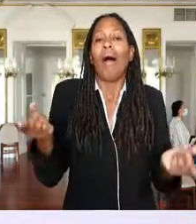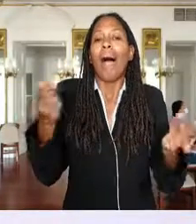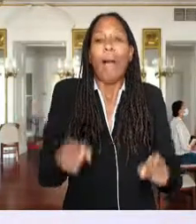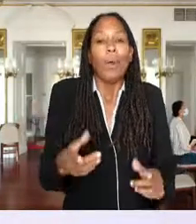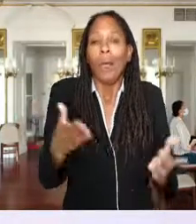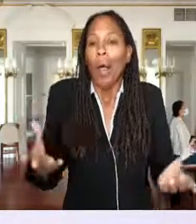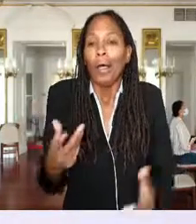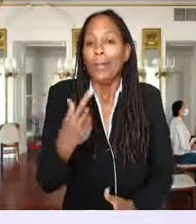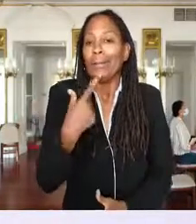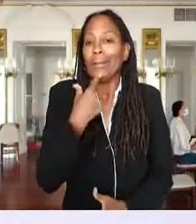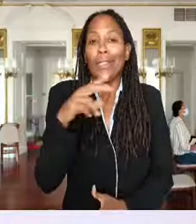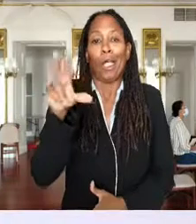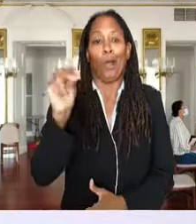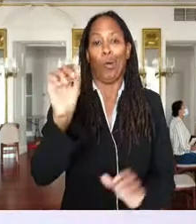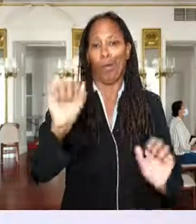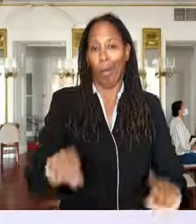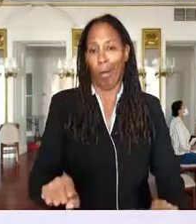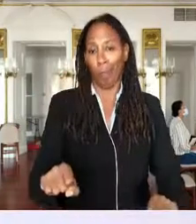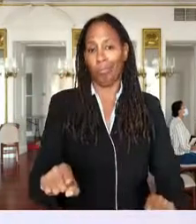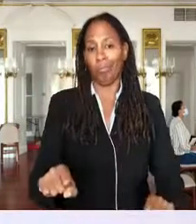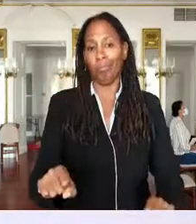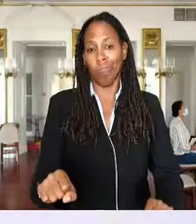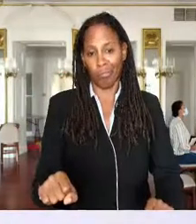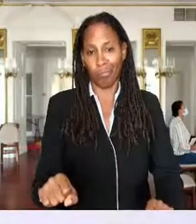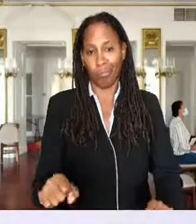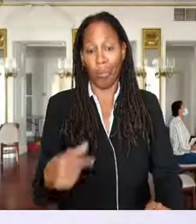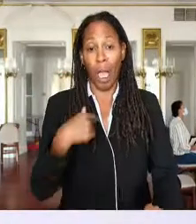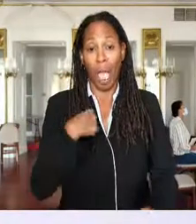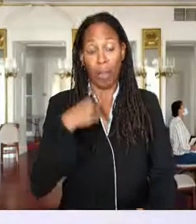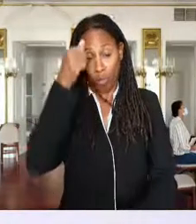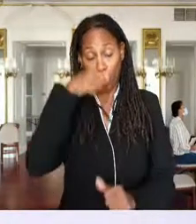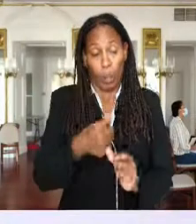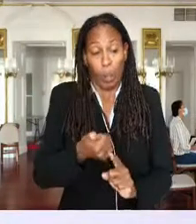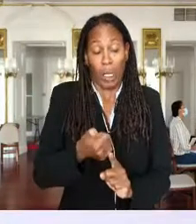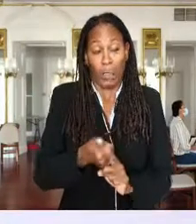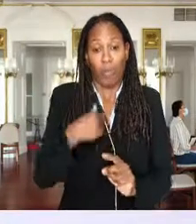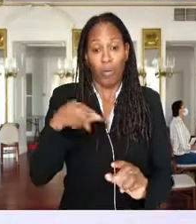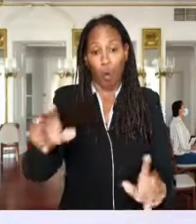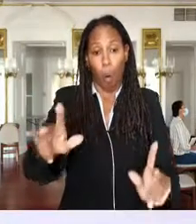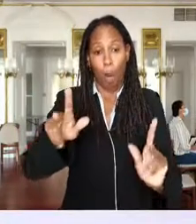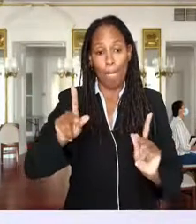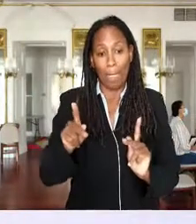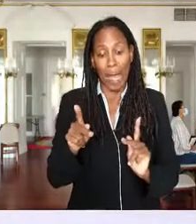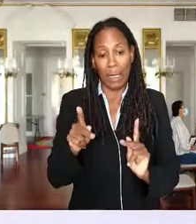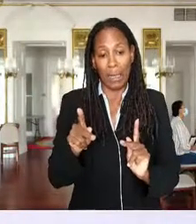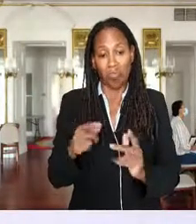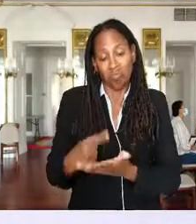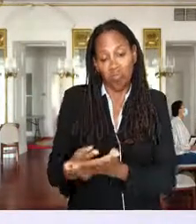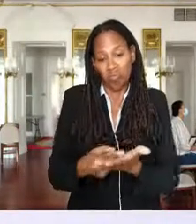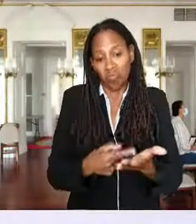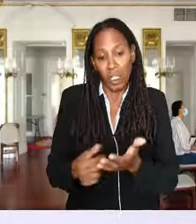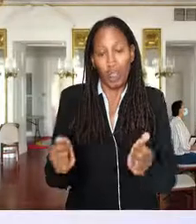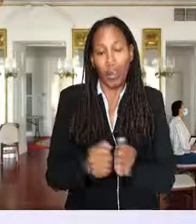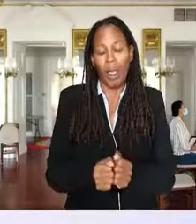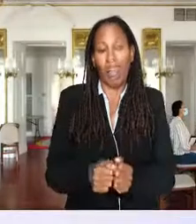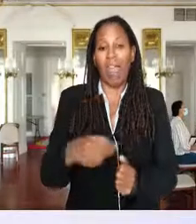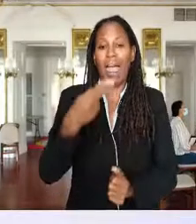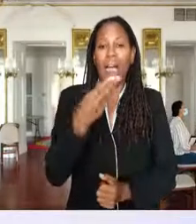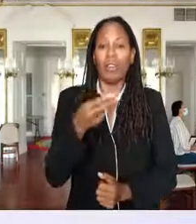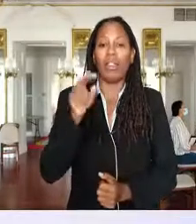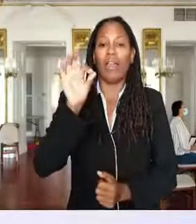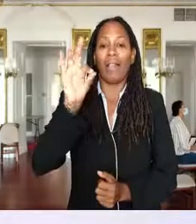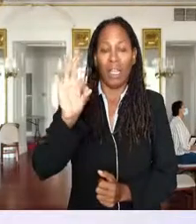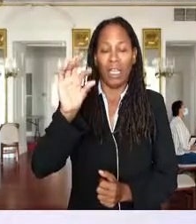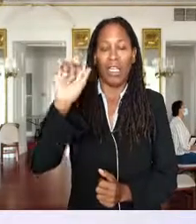know, and remember, it pays your utilities too. I have to go back and sit with the Housing Finance Authority because I thought of